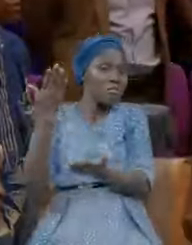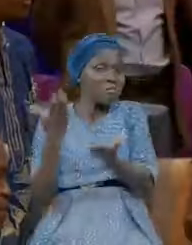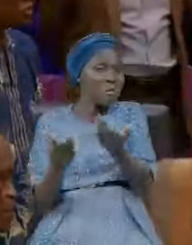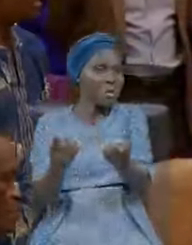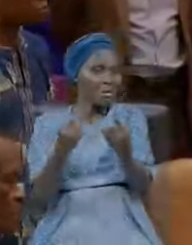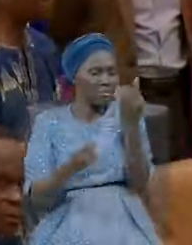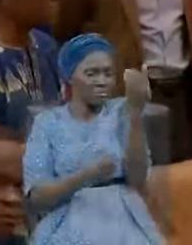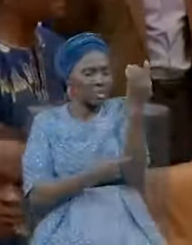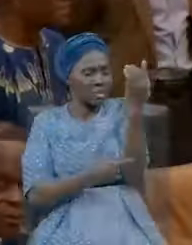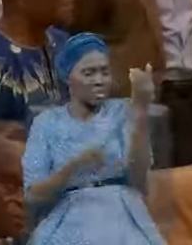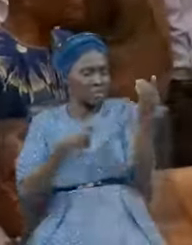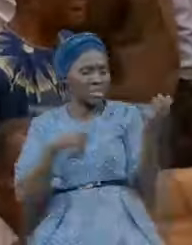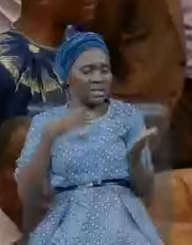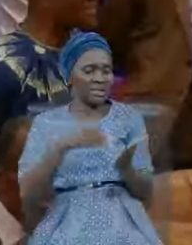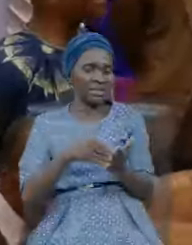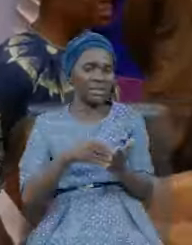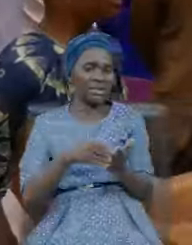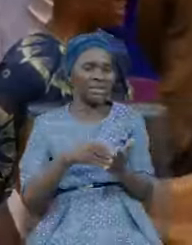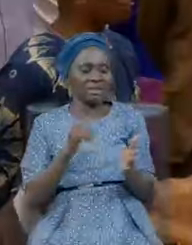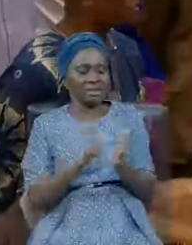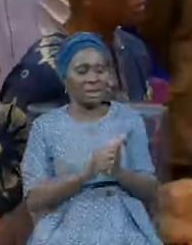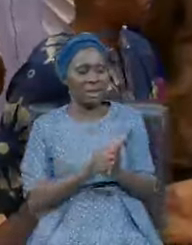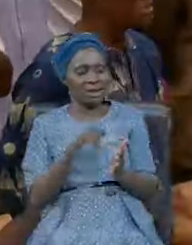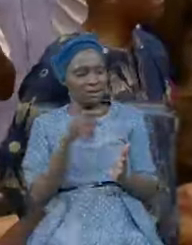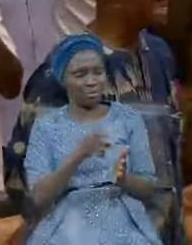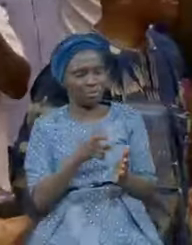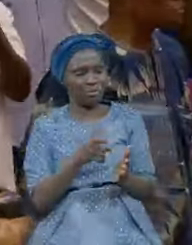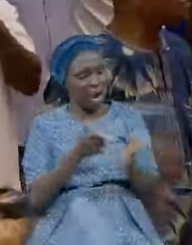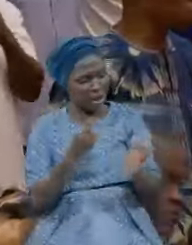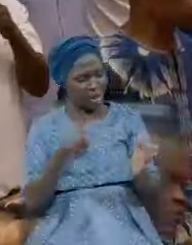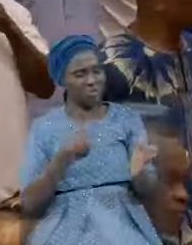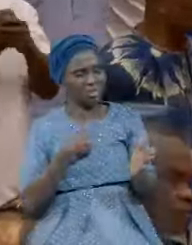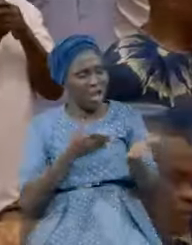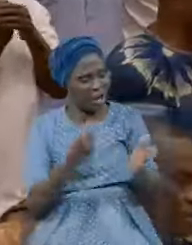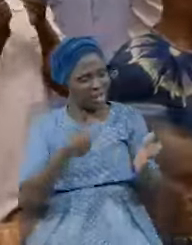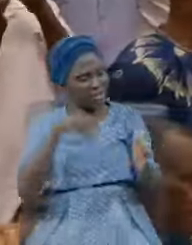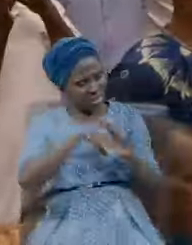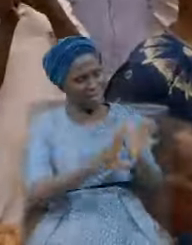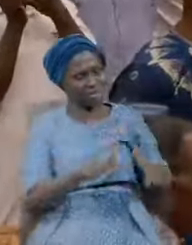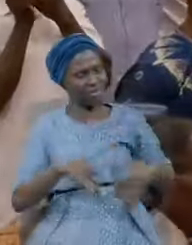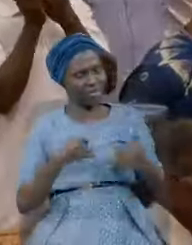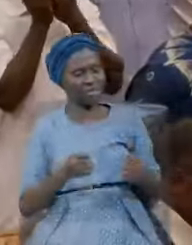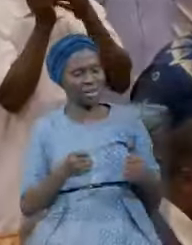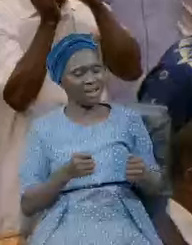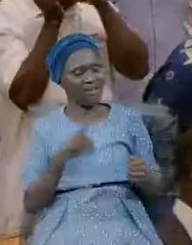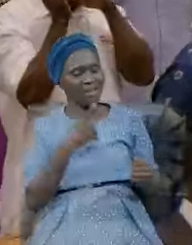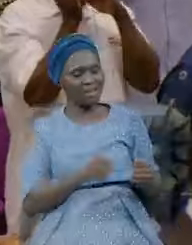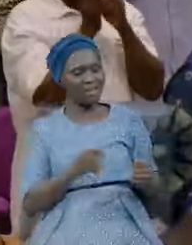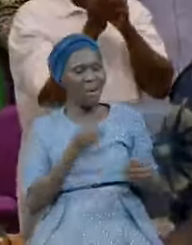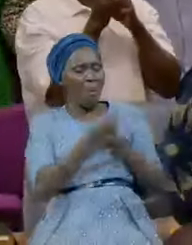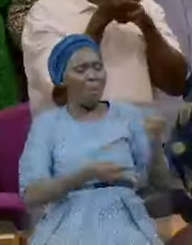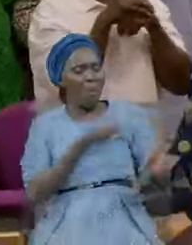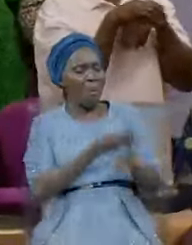Let me in. Let me in. Be frivolous again. Let me in.